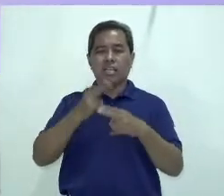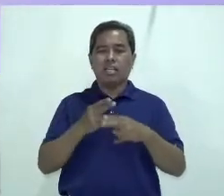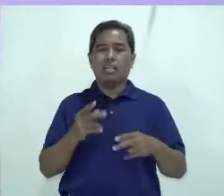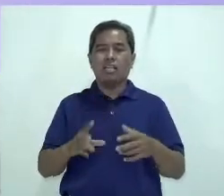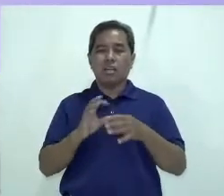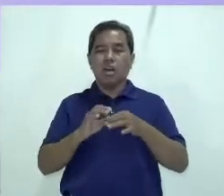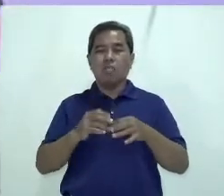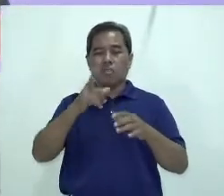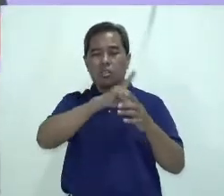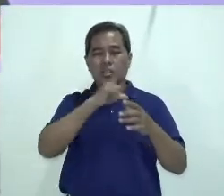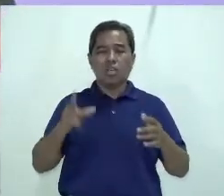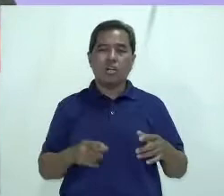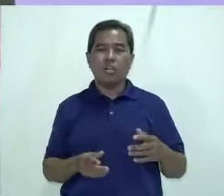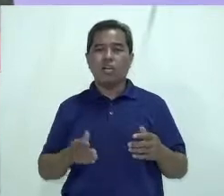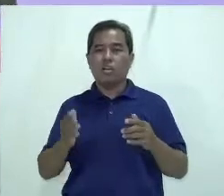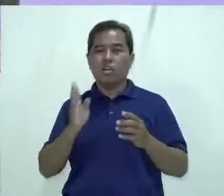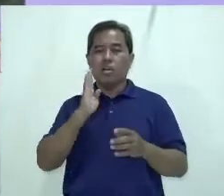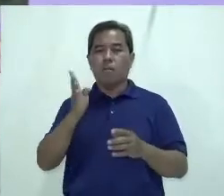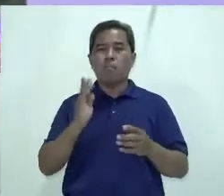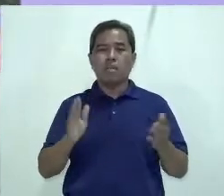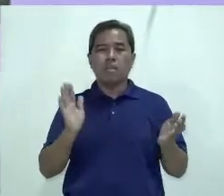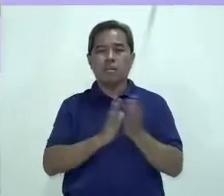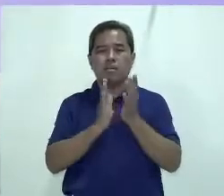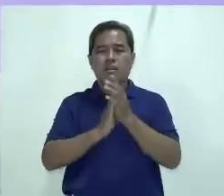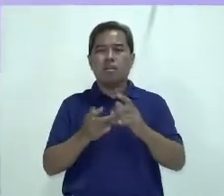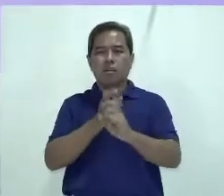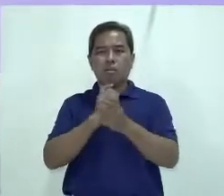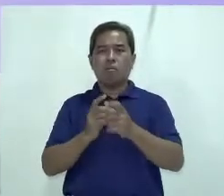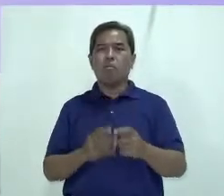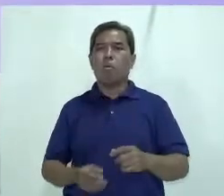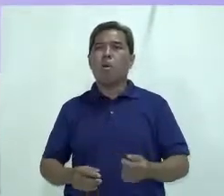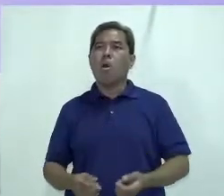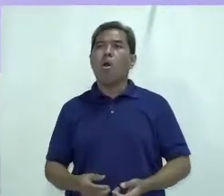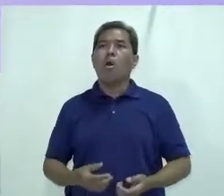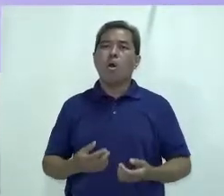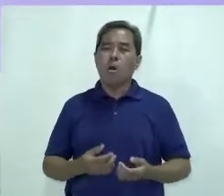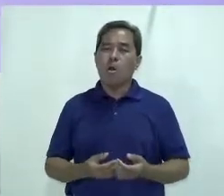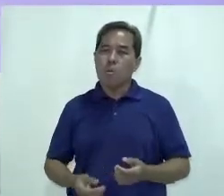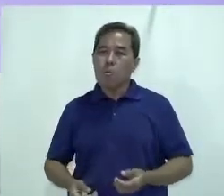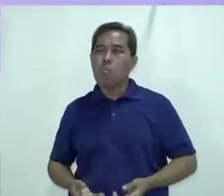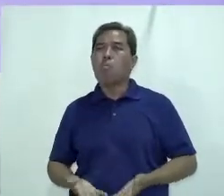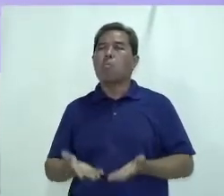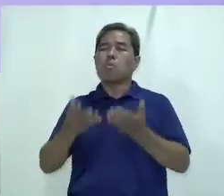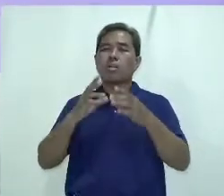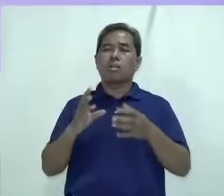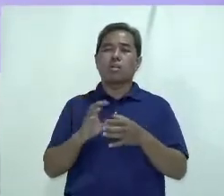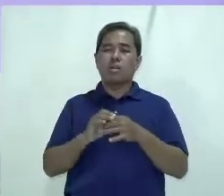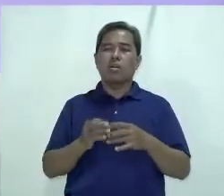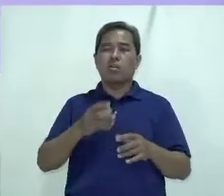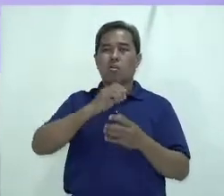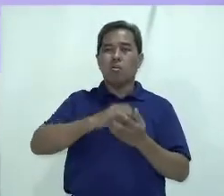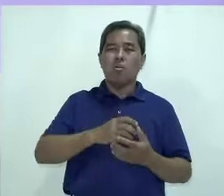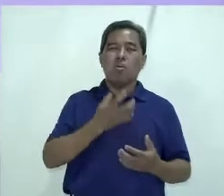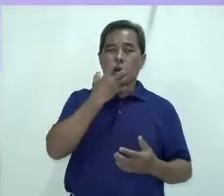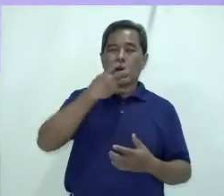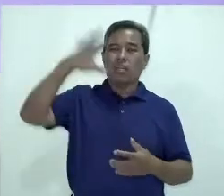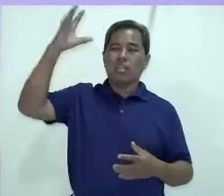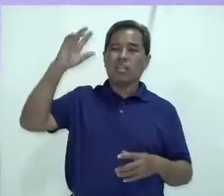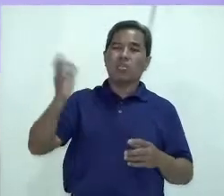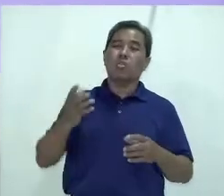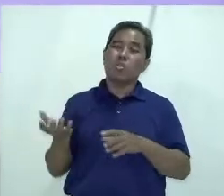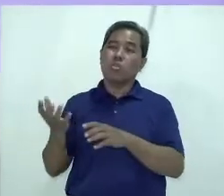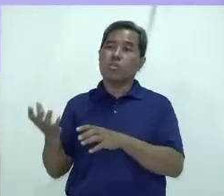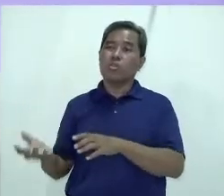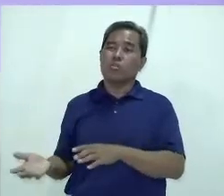now and forevermore. From the rising of the sun to the place where it sets, the name of the Lord is to